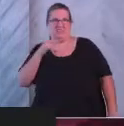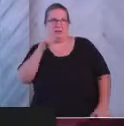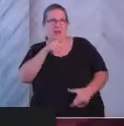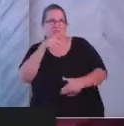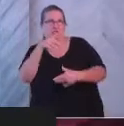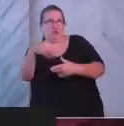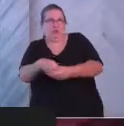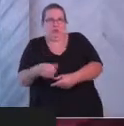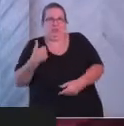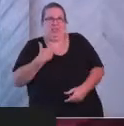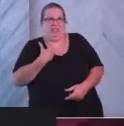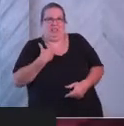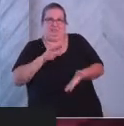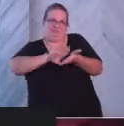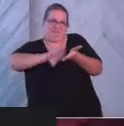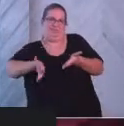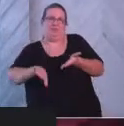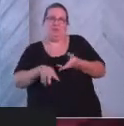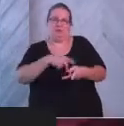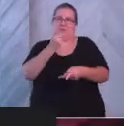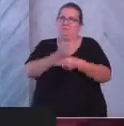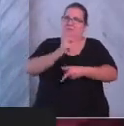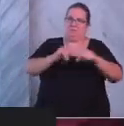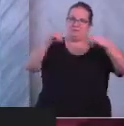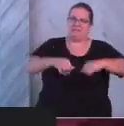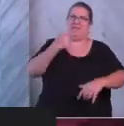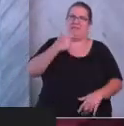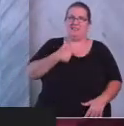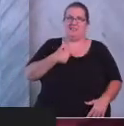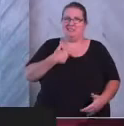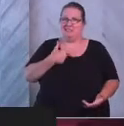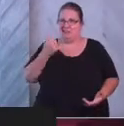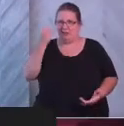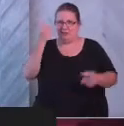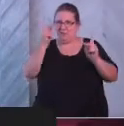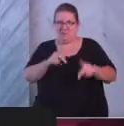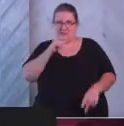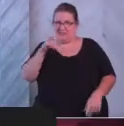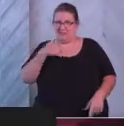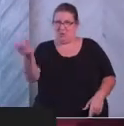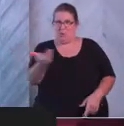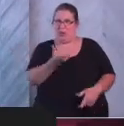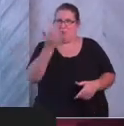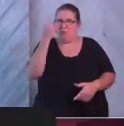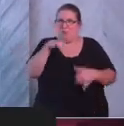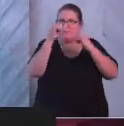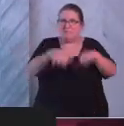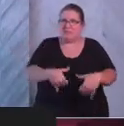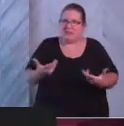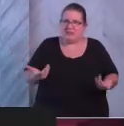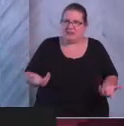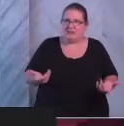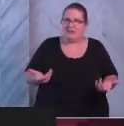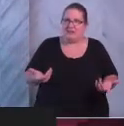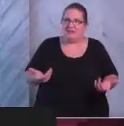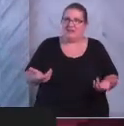fabric. So how do we get people to stay in Kingston? Well, why would someone want to stay somewhere where they don't feel welcome? We need to have the